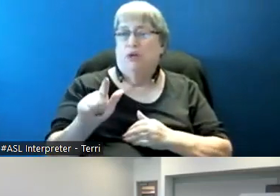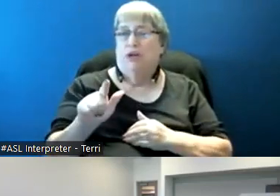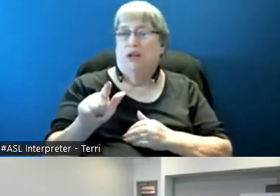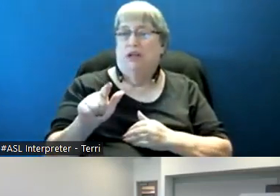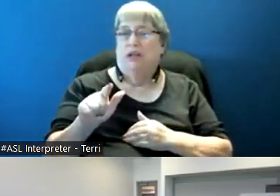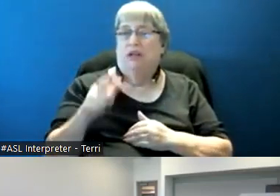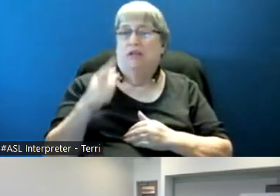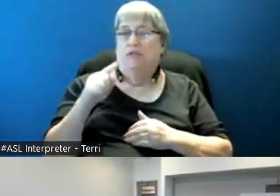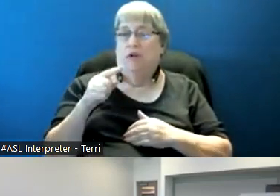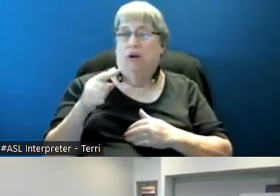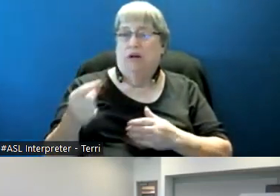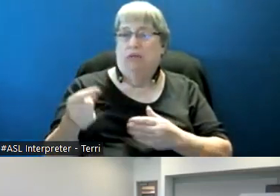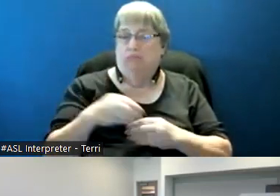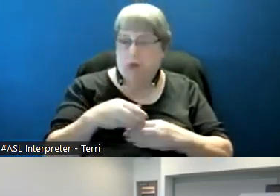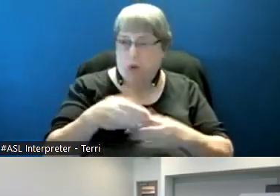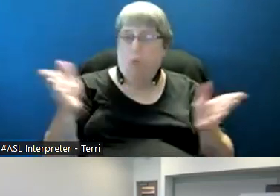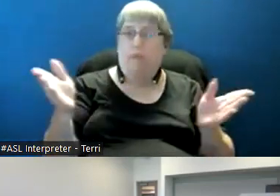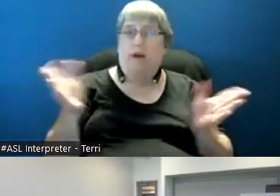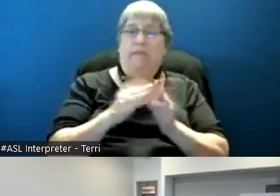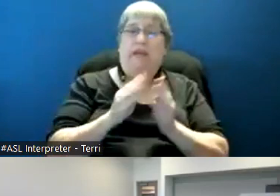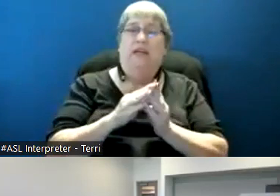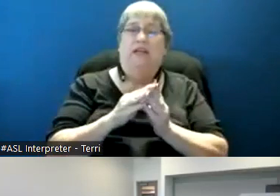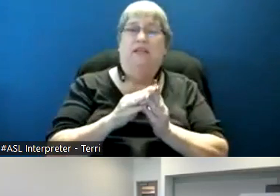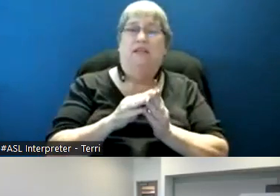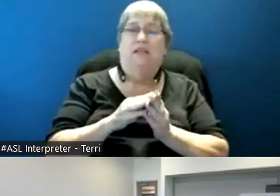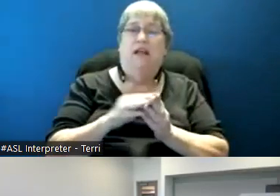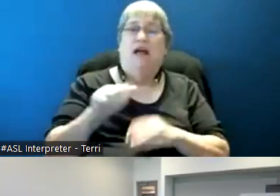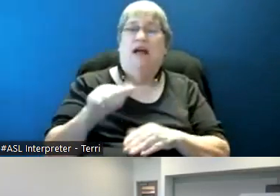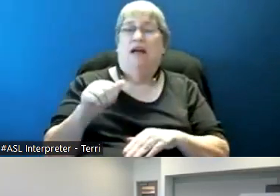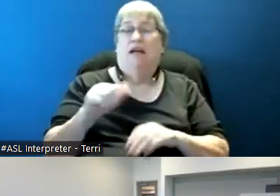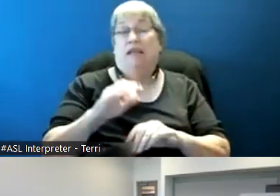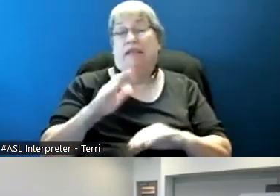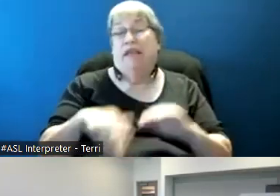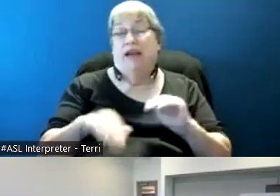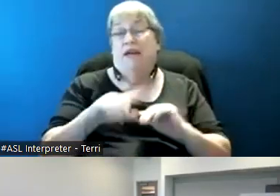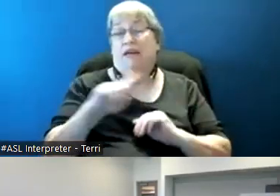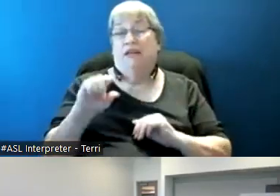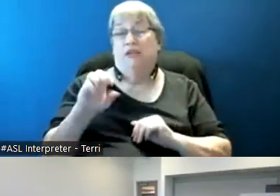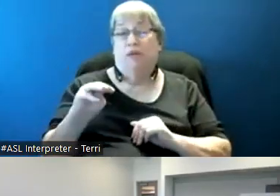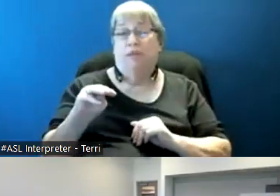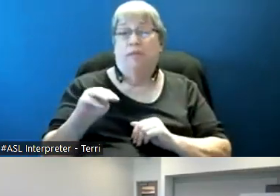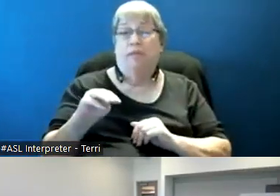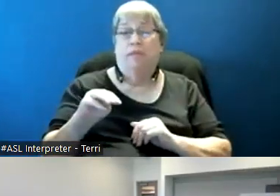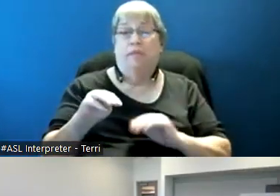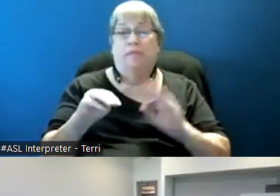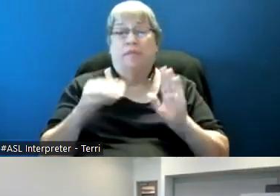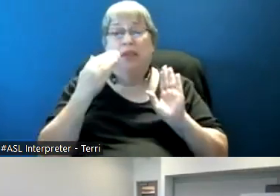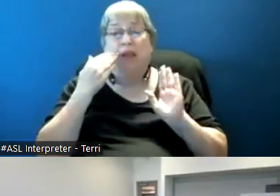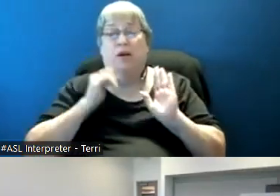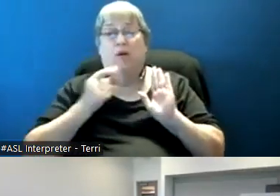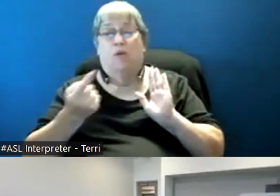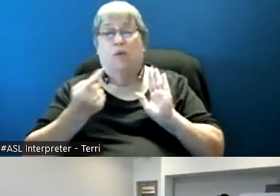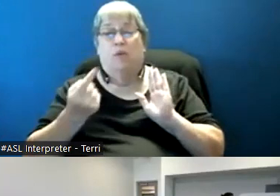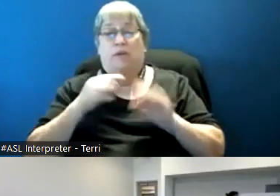public engagement committee stuff versus obviously Zoom. So those were some Sarah, of the. I know that we were in the